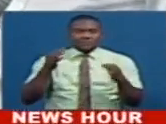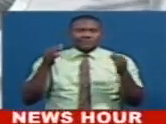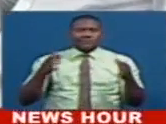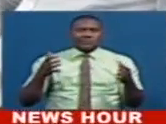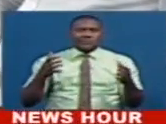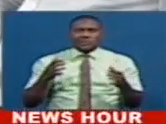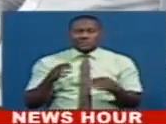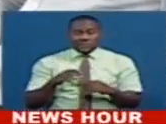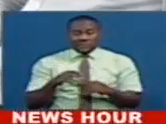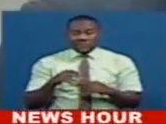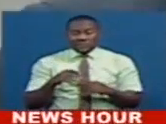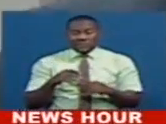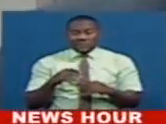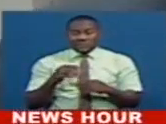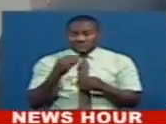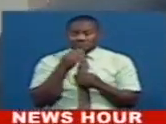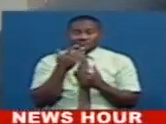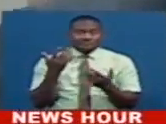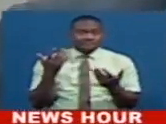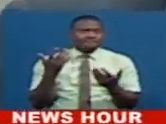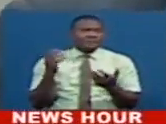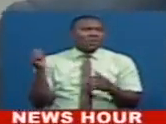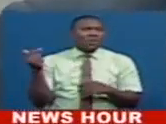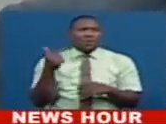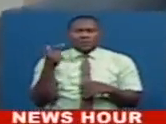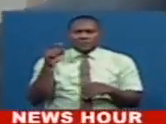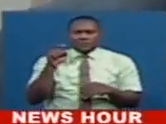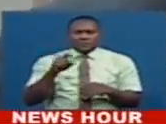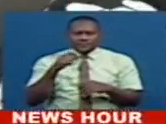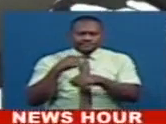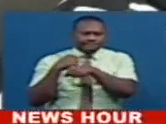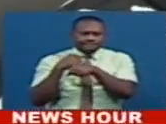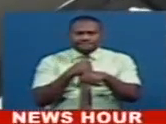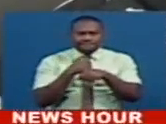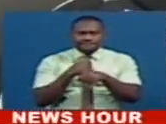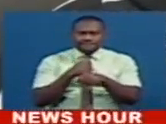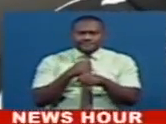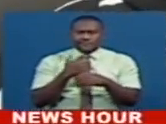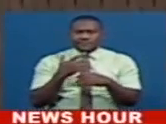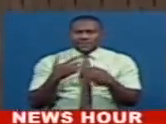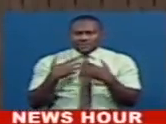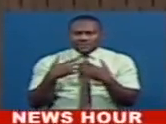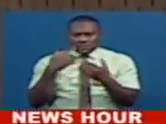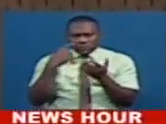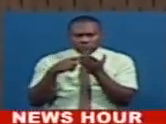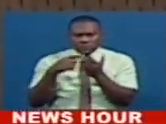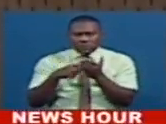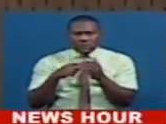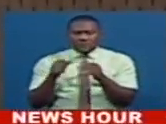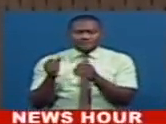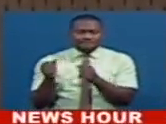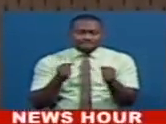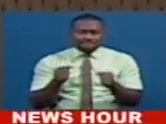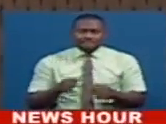Ms. Gloria Ekufo, called for integrity from all players to protect the case tracking system.